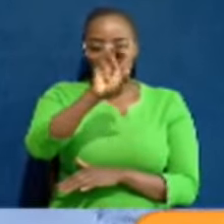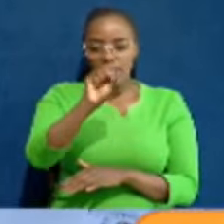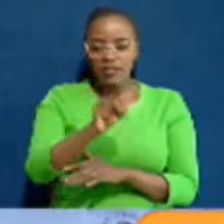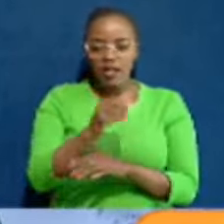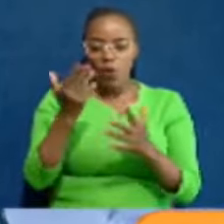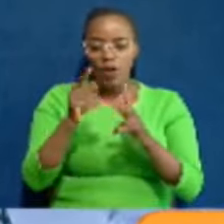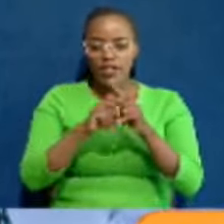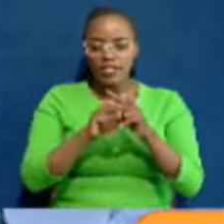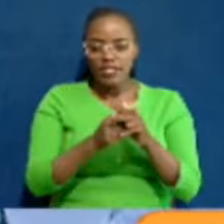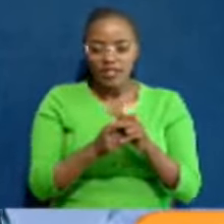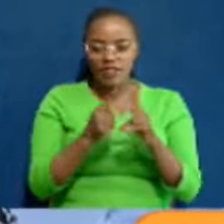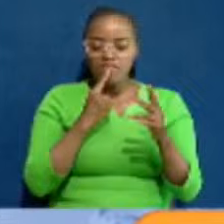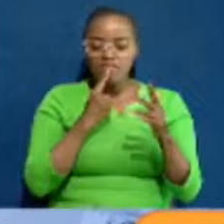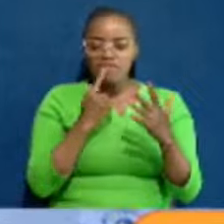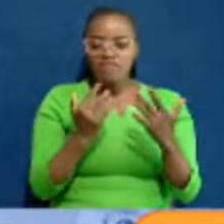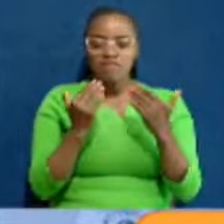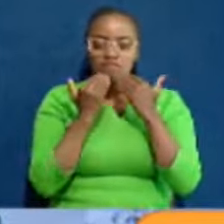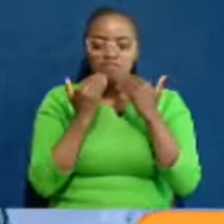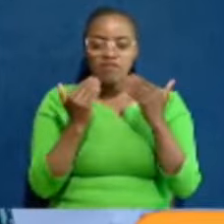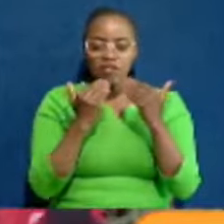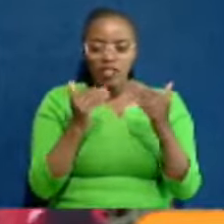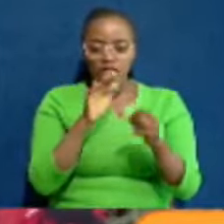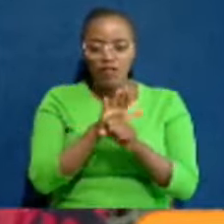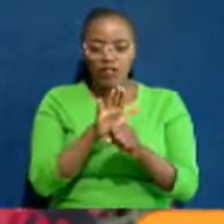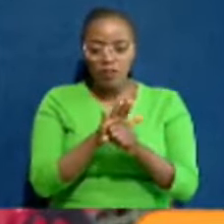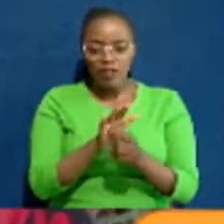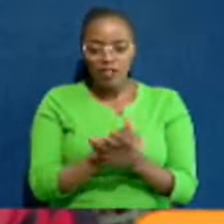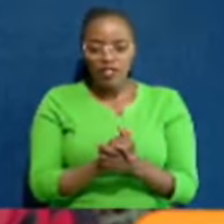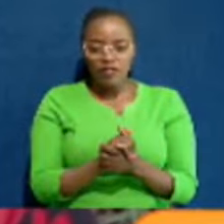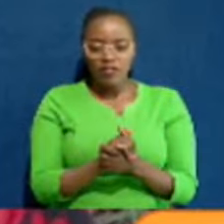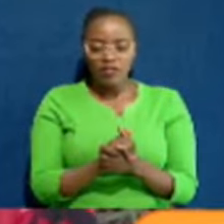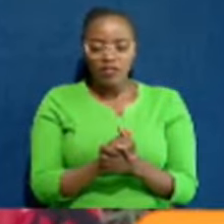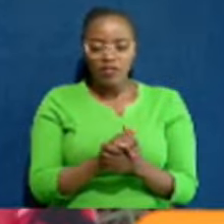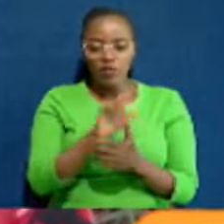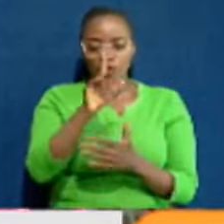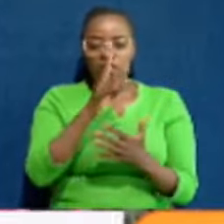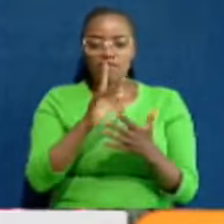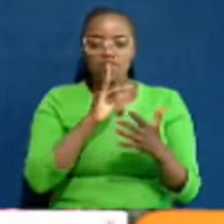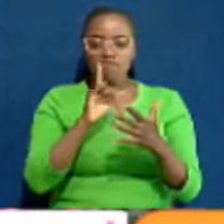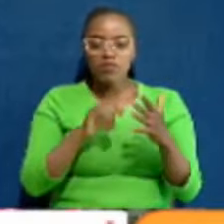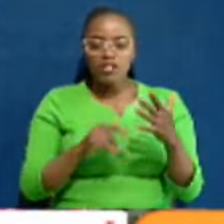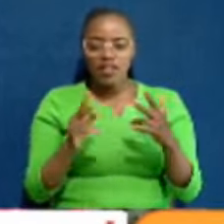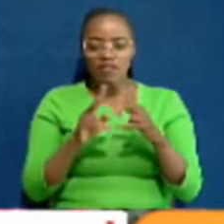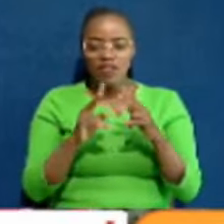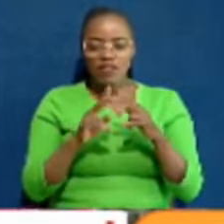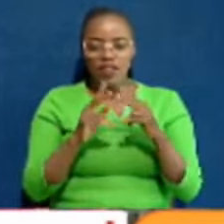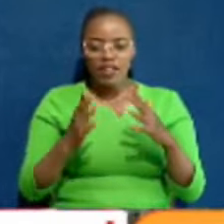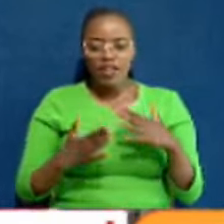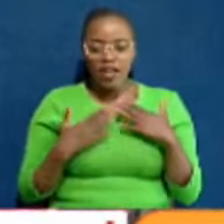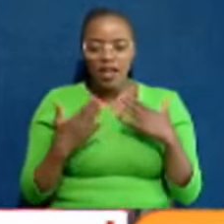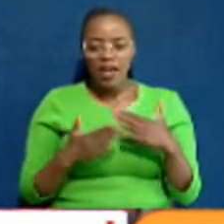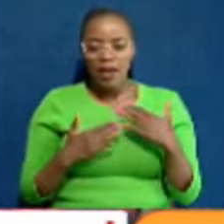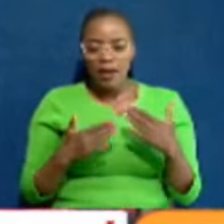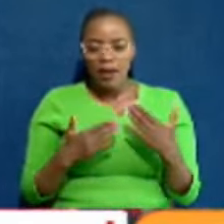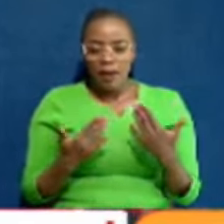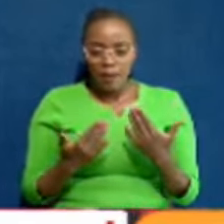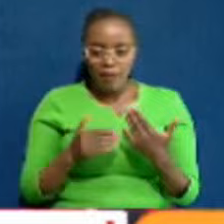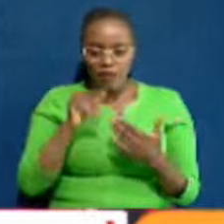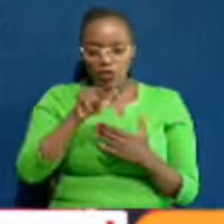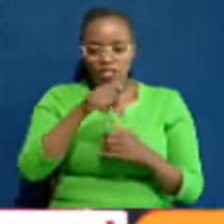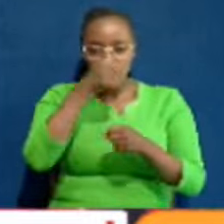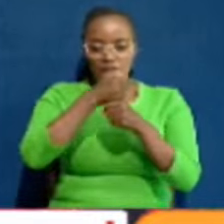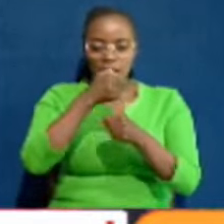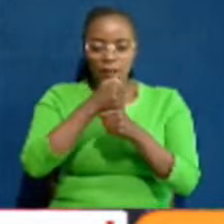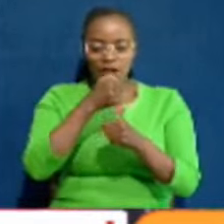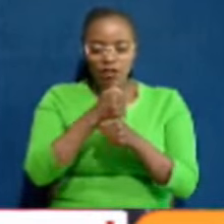all started, to say thank you very much. One thing I must say that I'm extremely excited, very happy for this